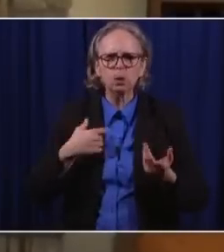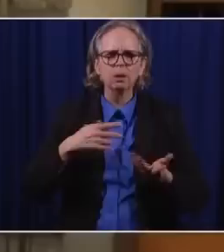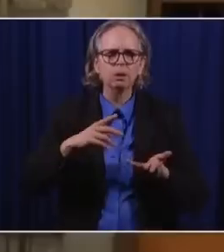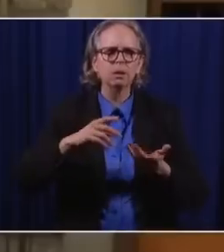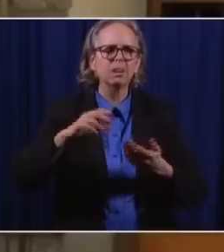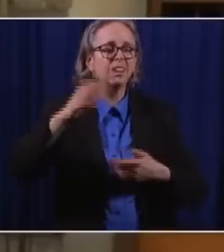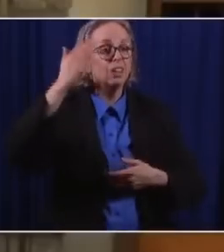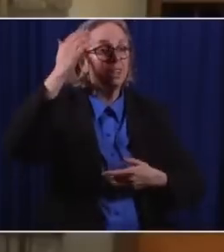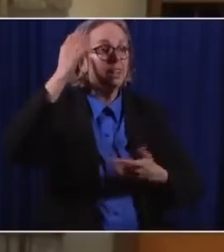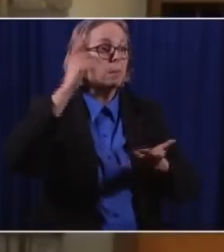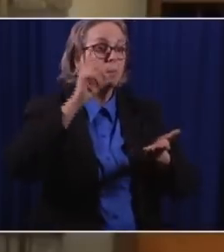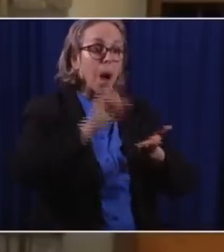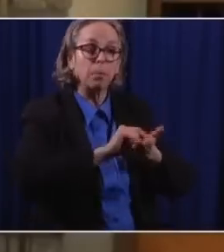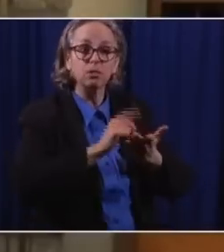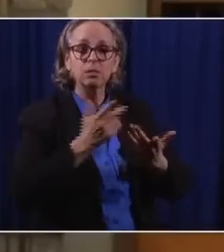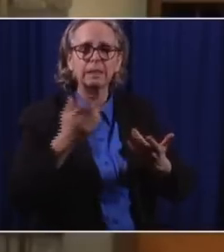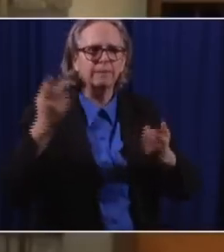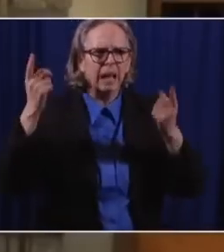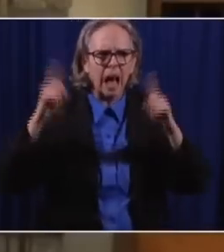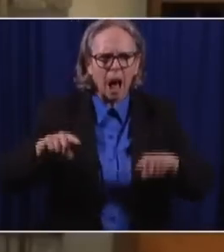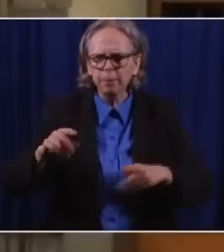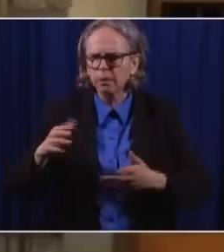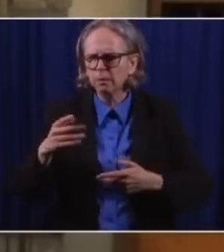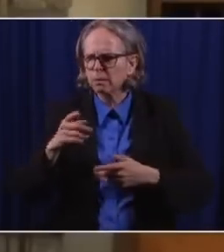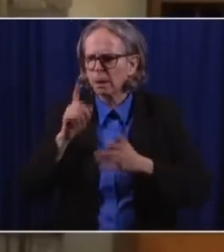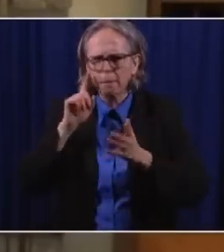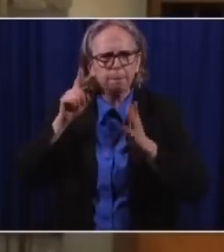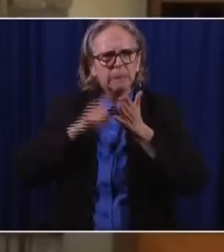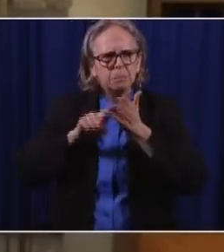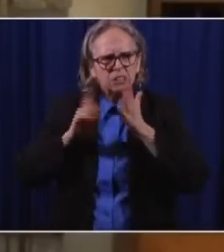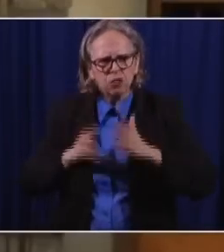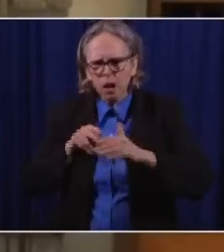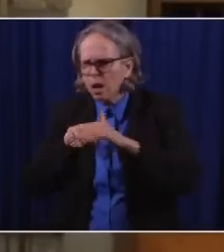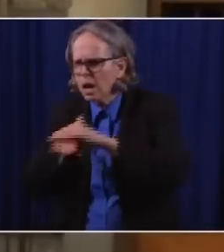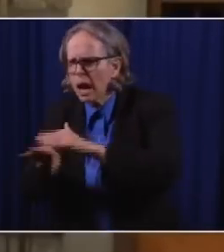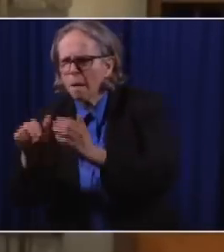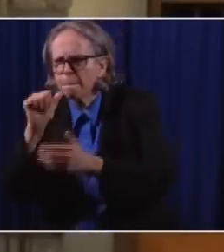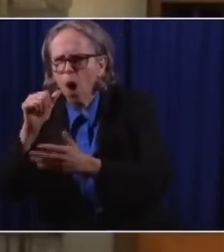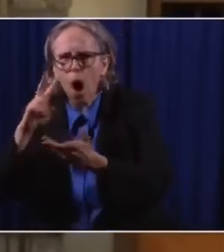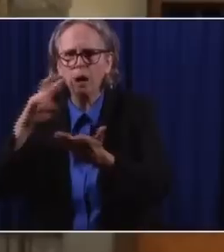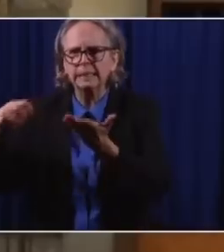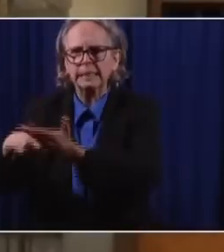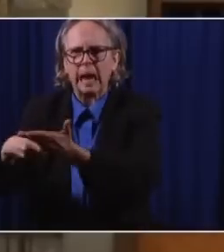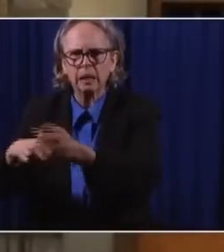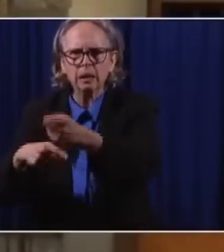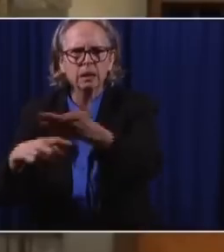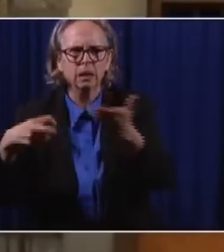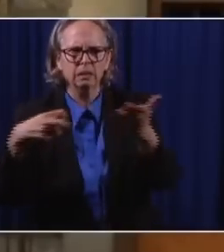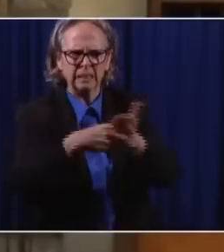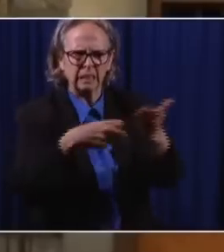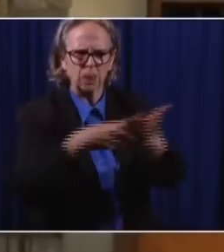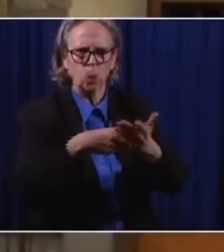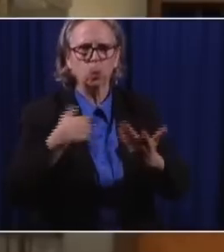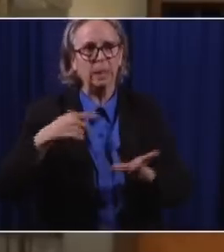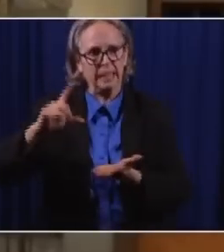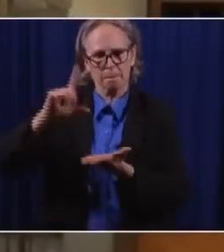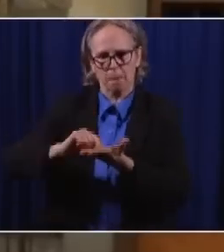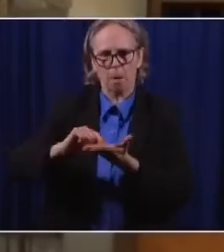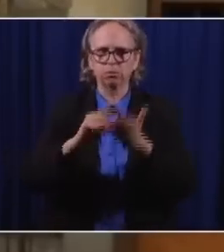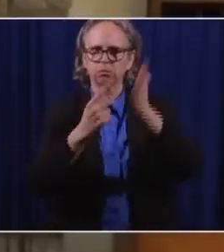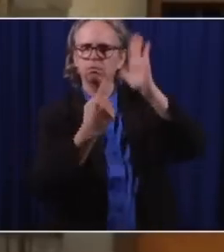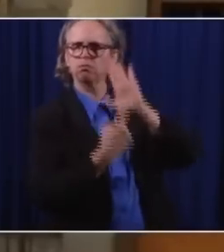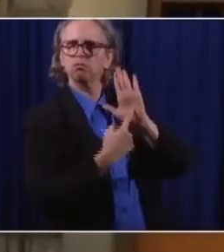too closely and the distancing is not being observed, we cite those bars. And so you can look at those bars that have